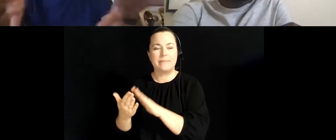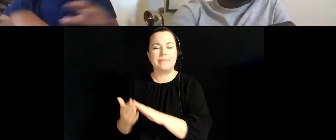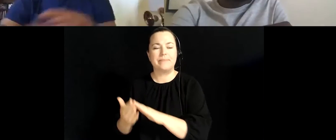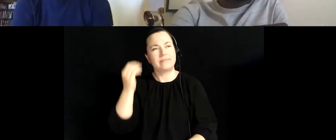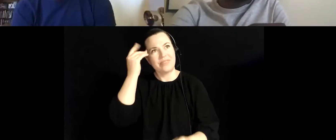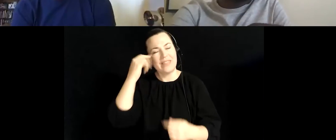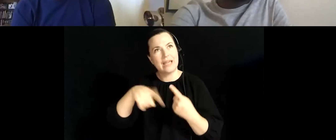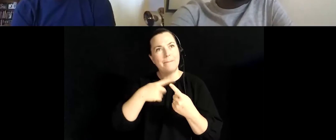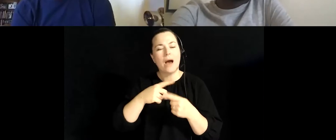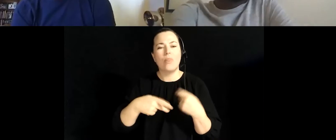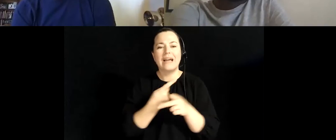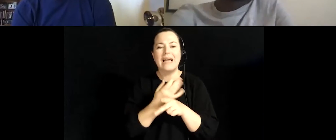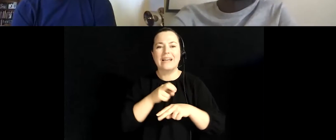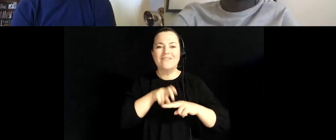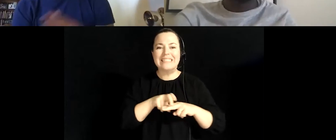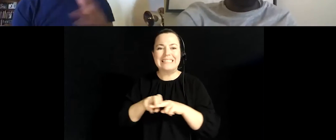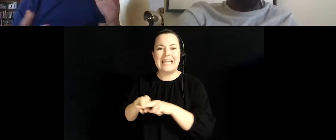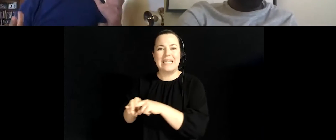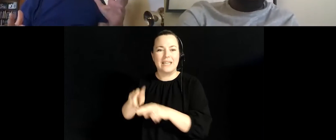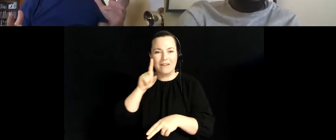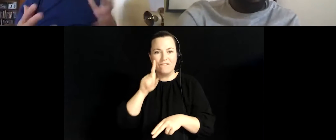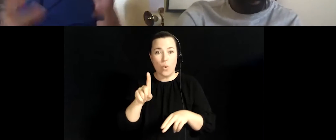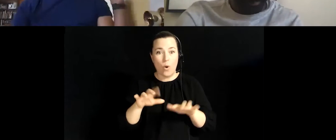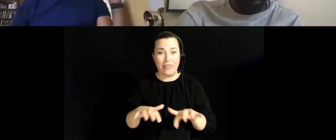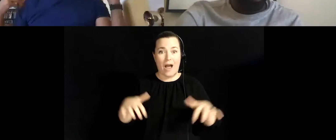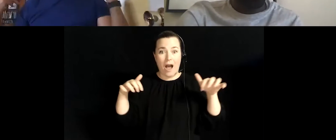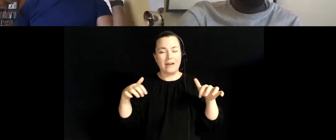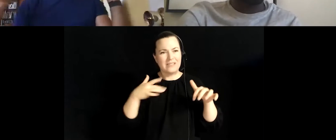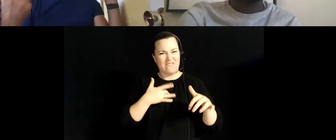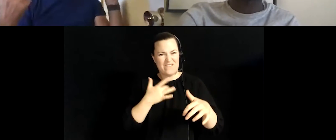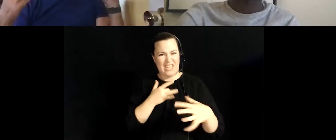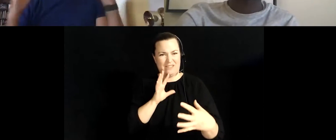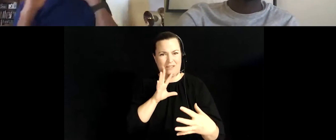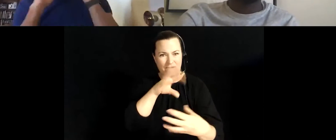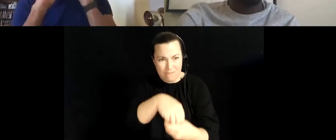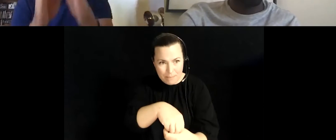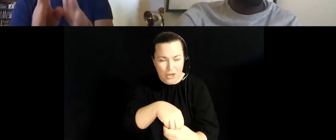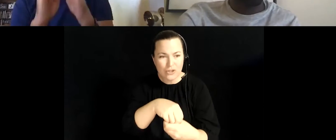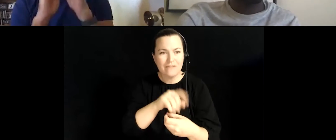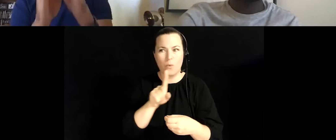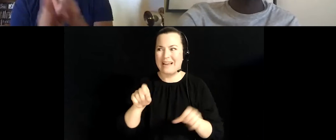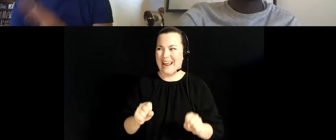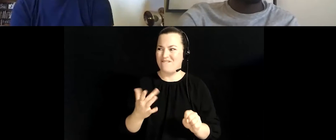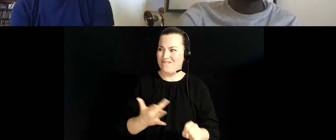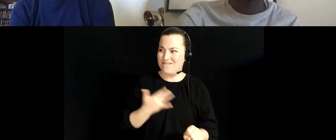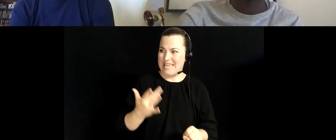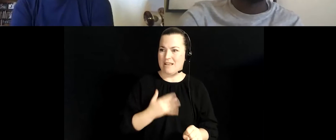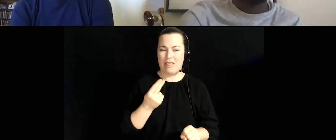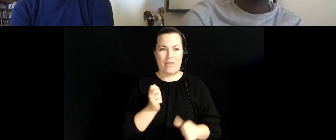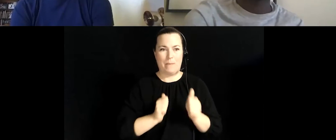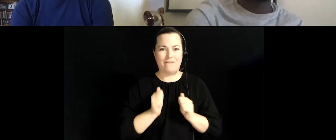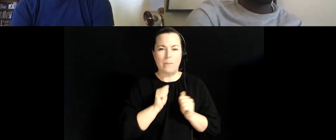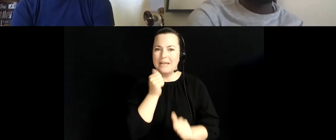was immersive and that really allowed people to feel the performance around them and not just be